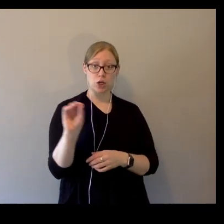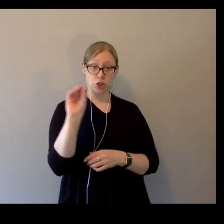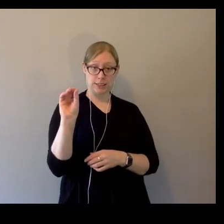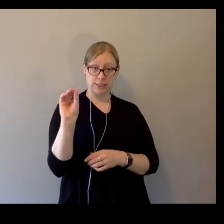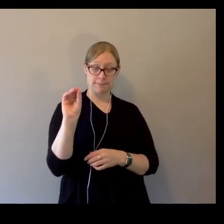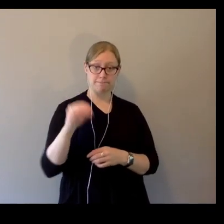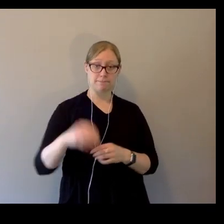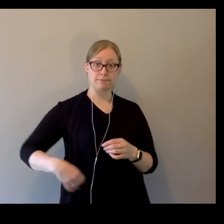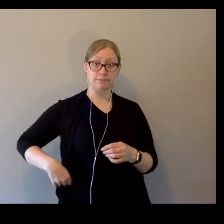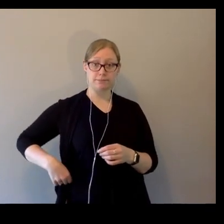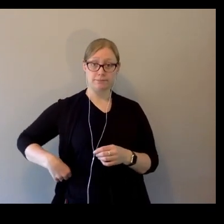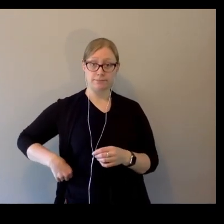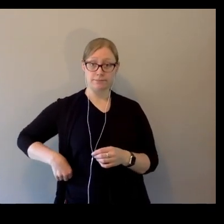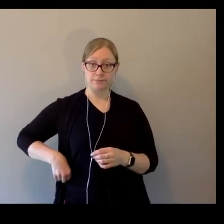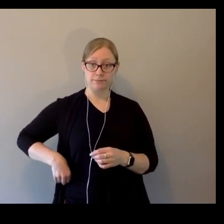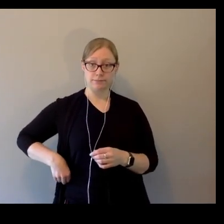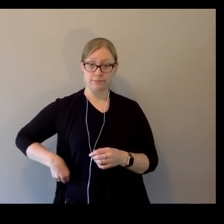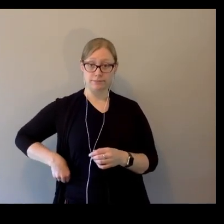degrees.